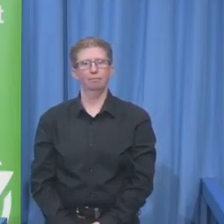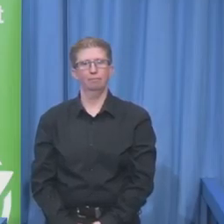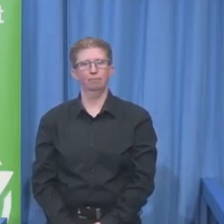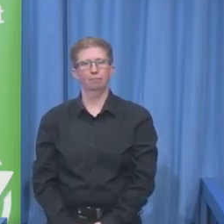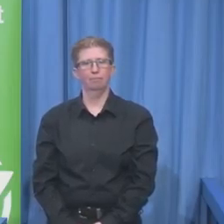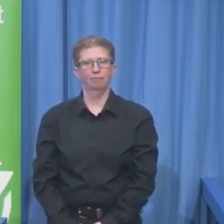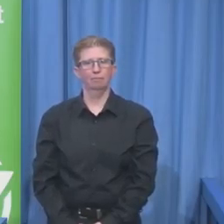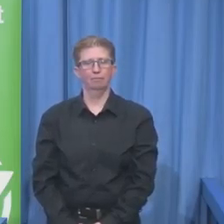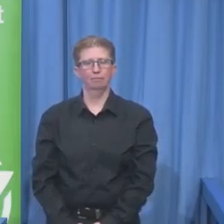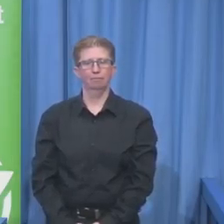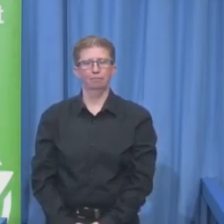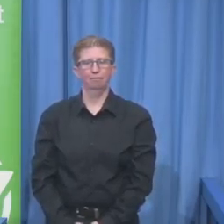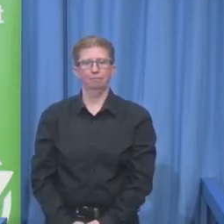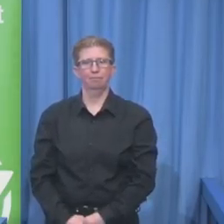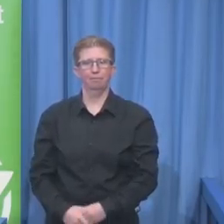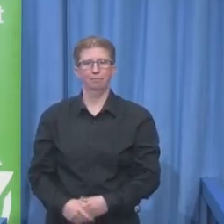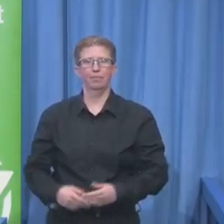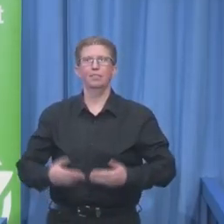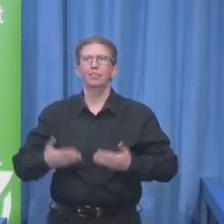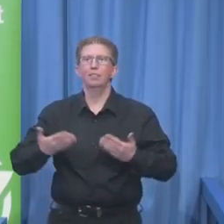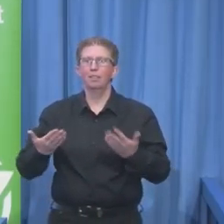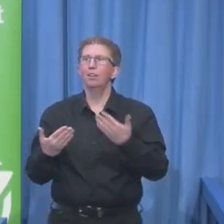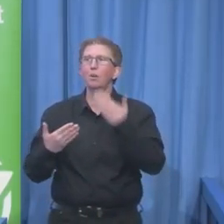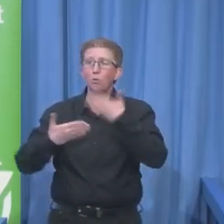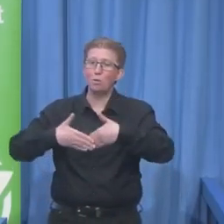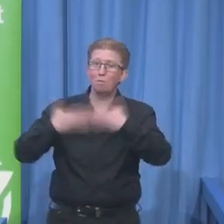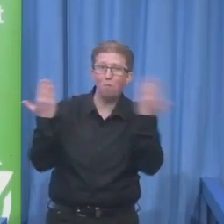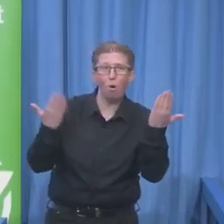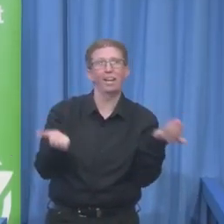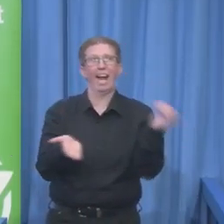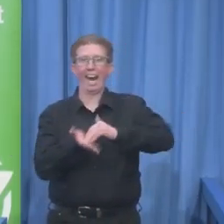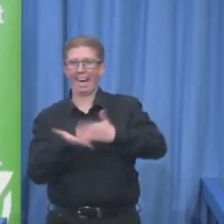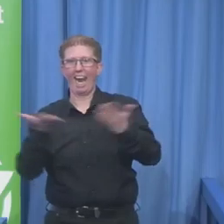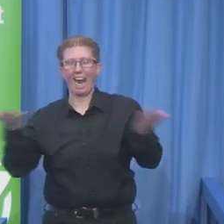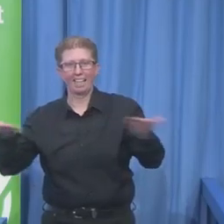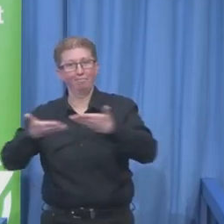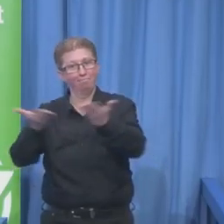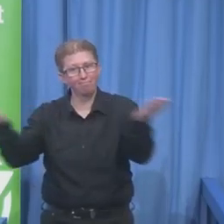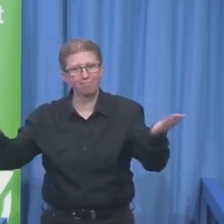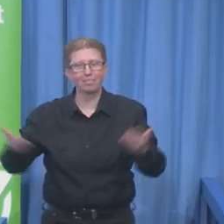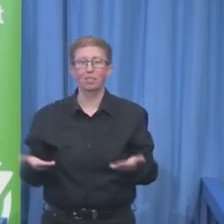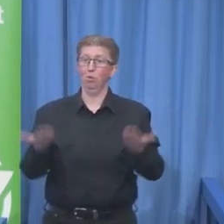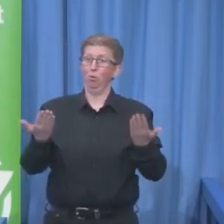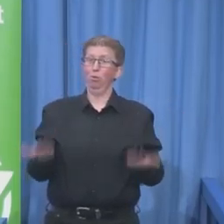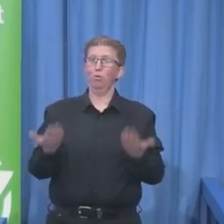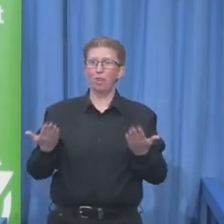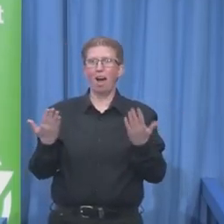So, good morning again. We have a very important topic to deal with.